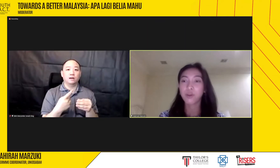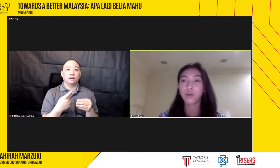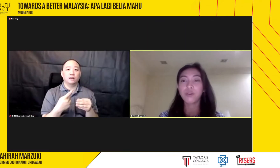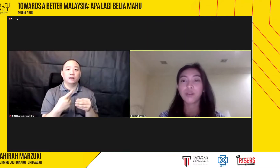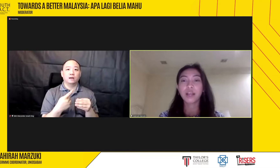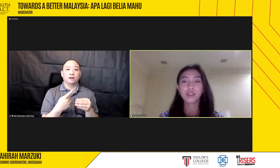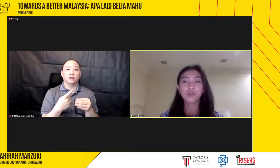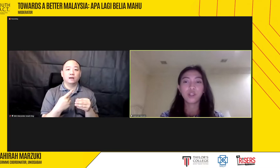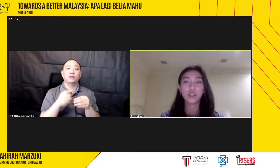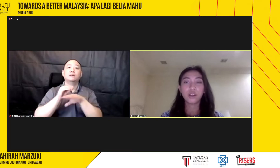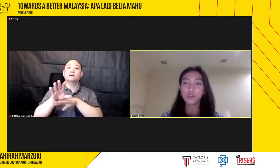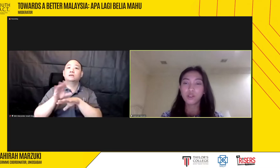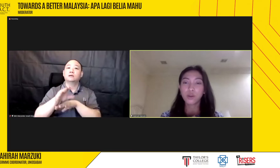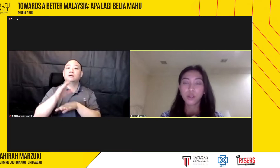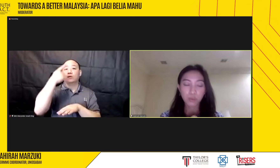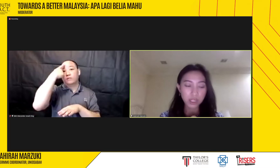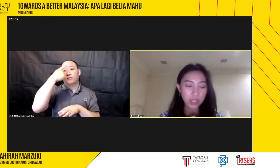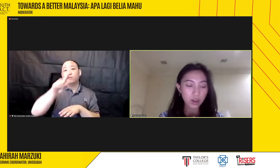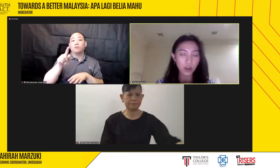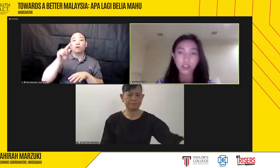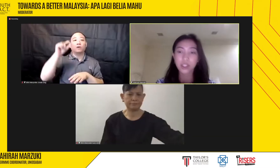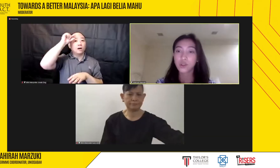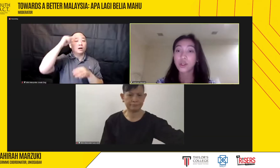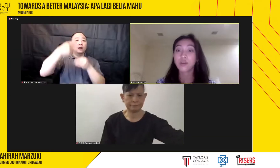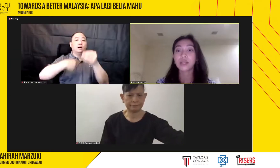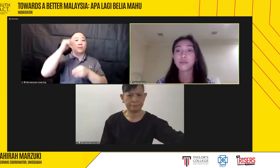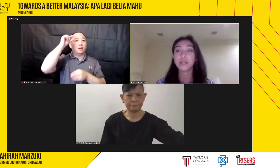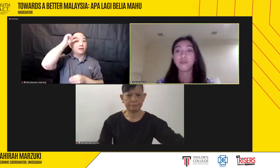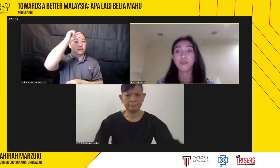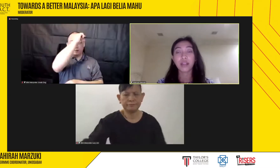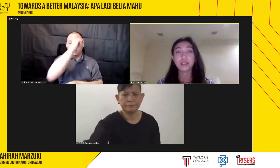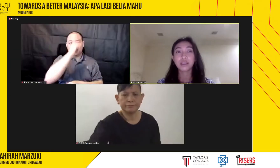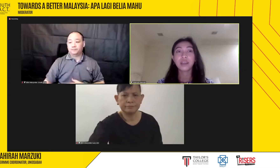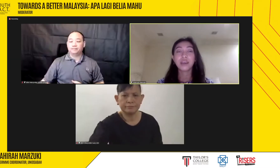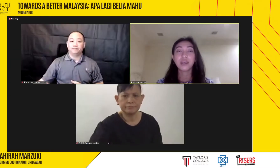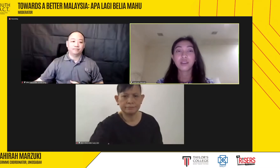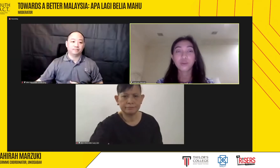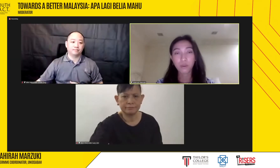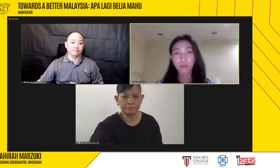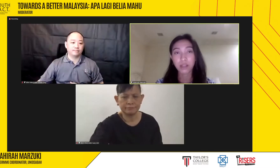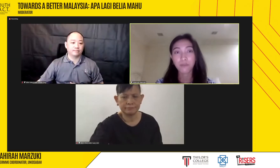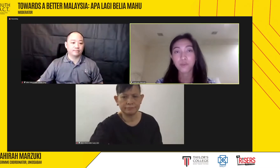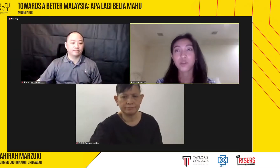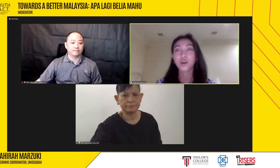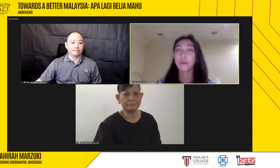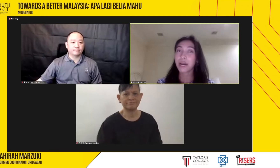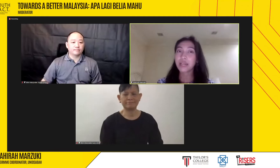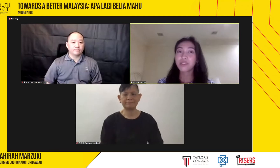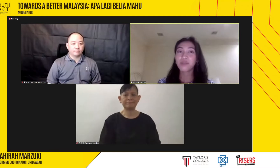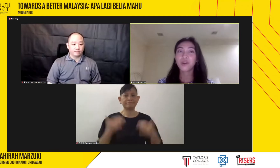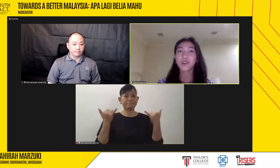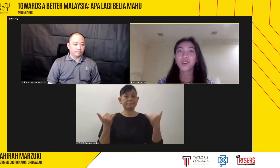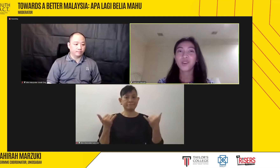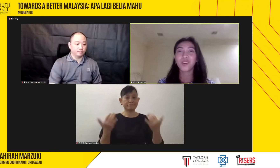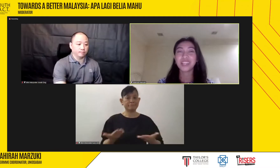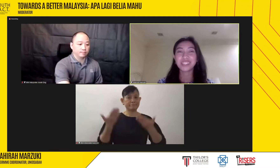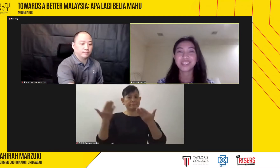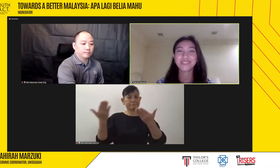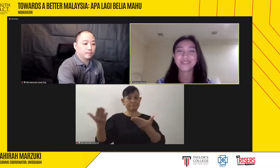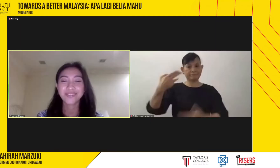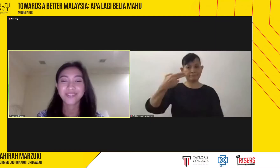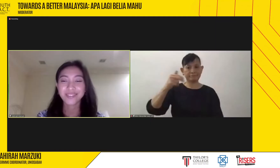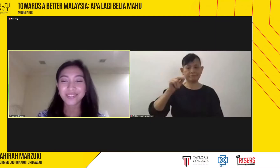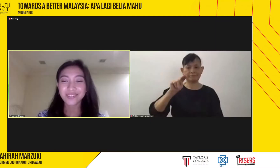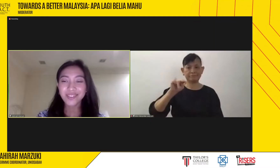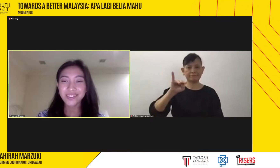by everyone, regardless of gender. She's going to present on sexual harassment and violence against women. So I'll pass the floor to you, Anis.